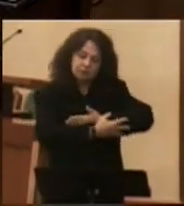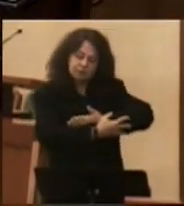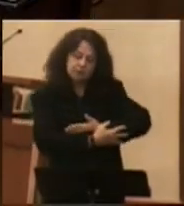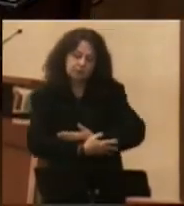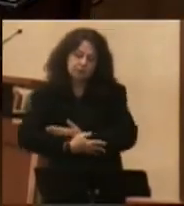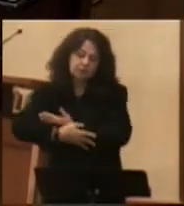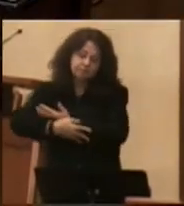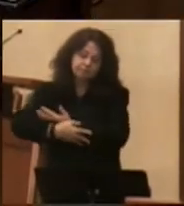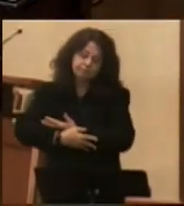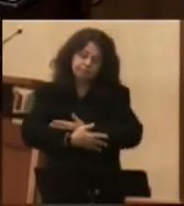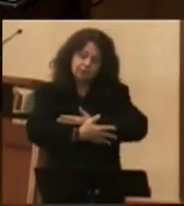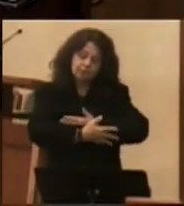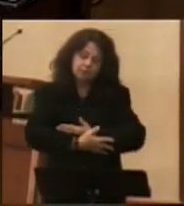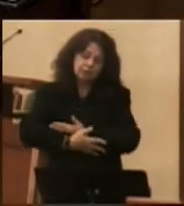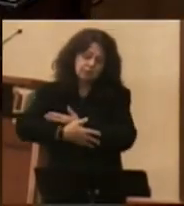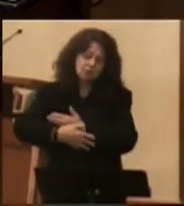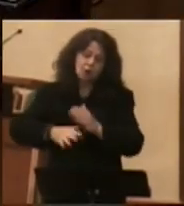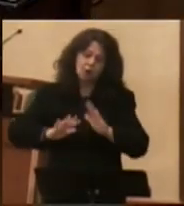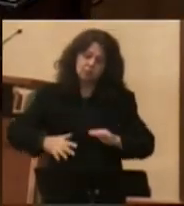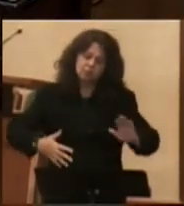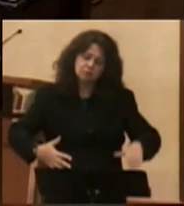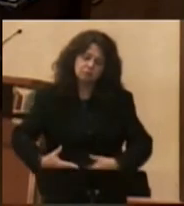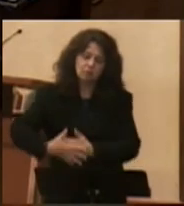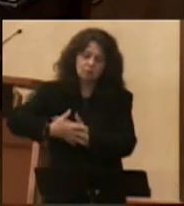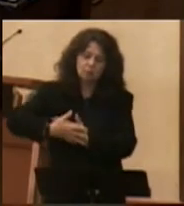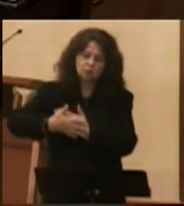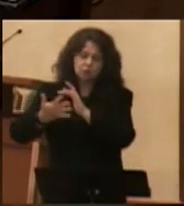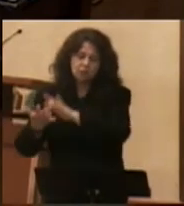Cradling children in his arms.